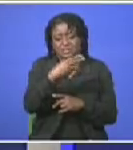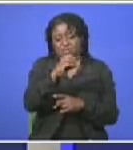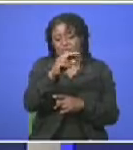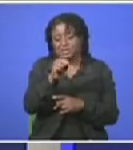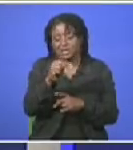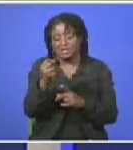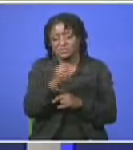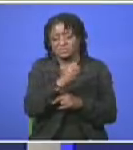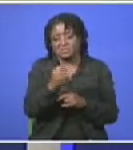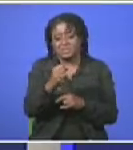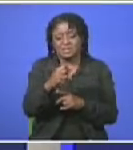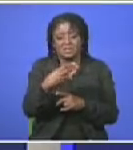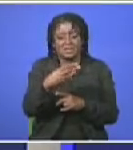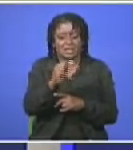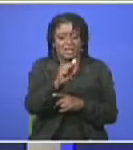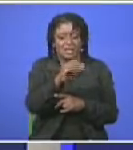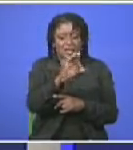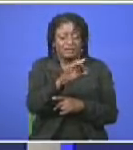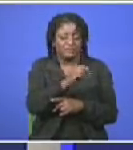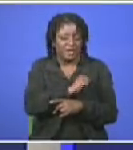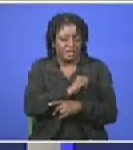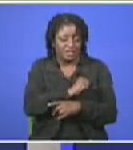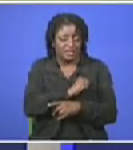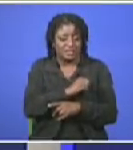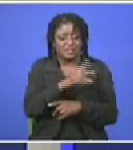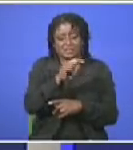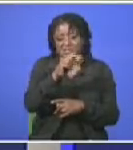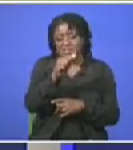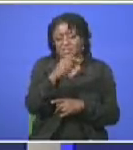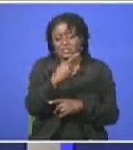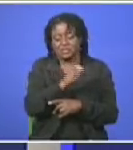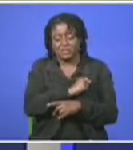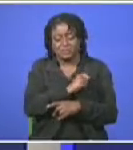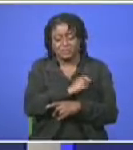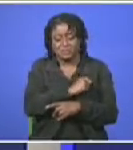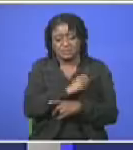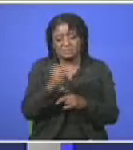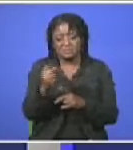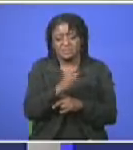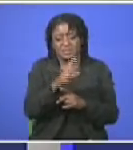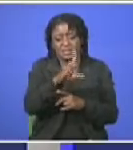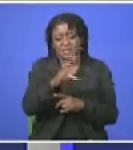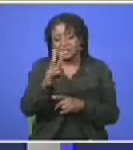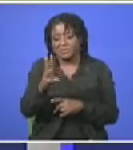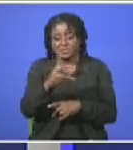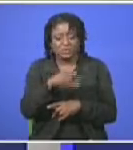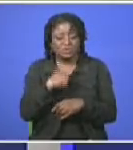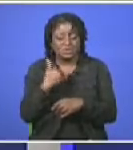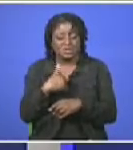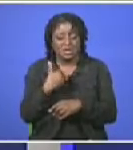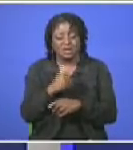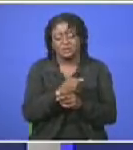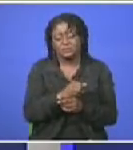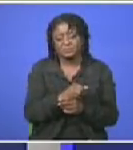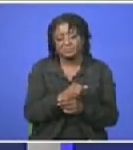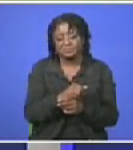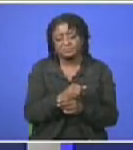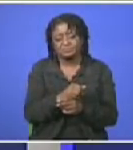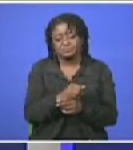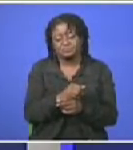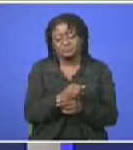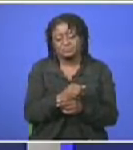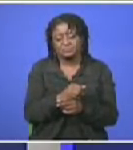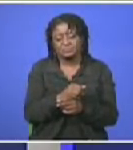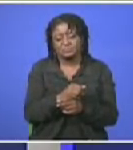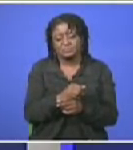Adderley 17-7 and 17-9. T.A. Thompson went three sets before disposing of L.W. Young 17-10, 15-17